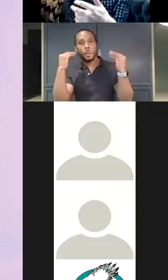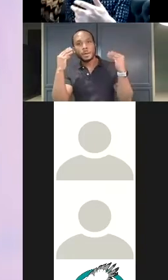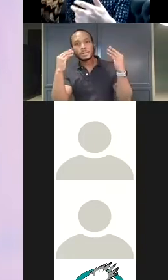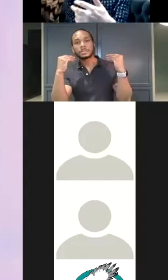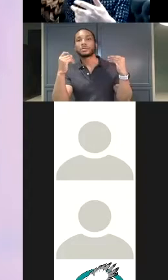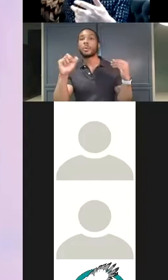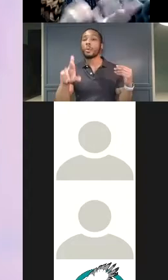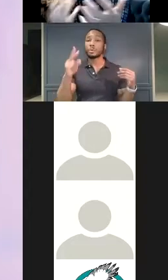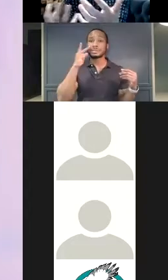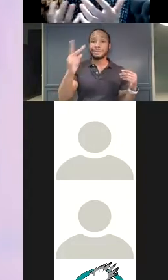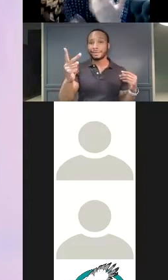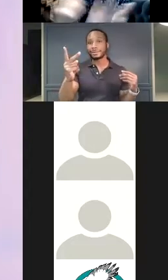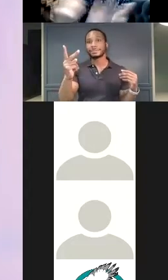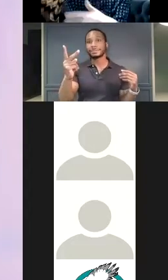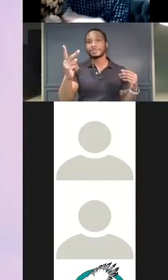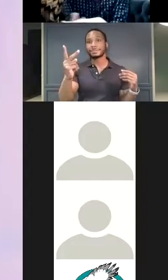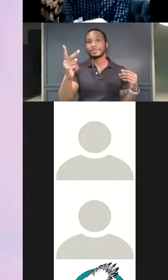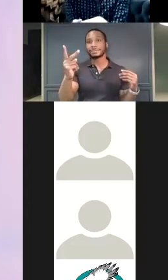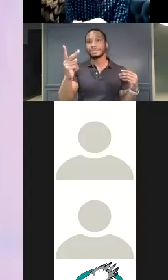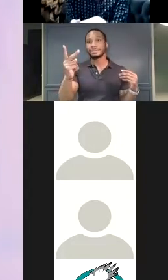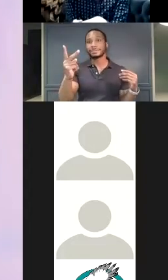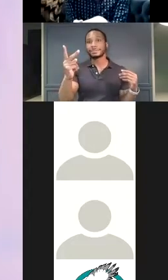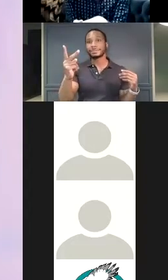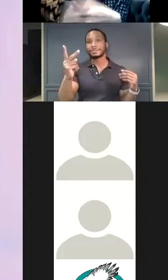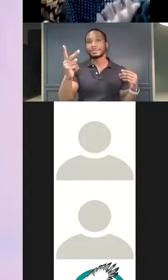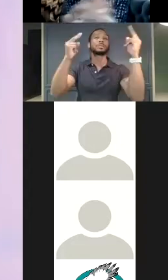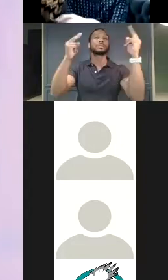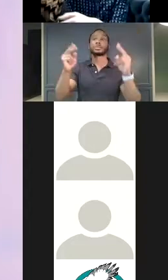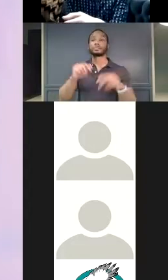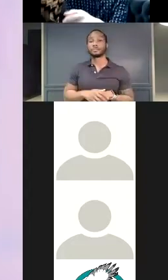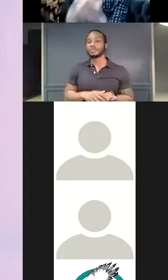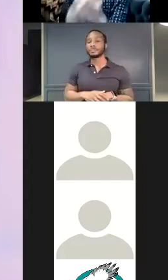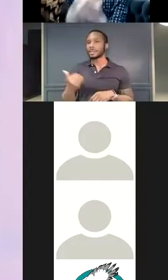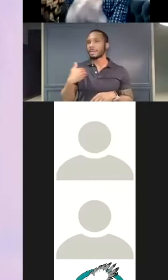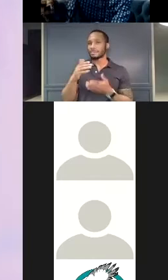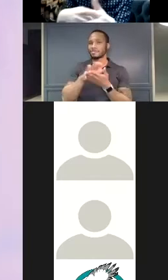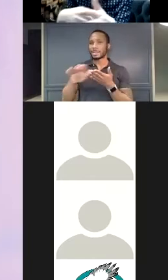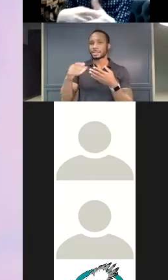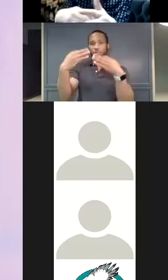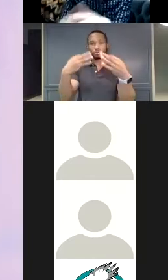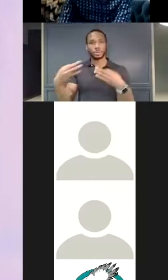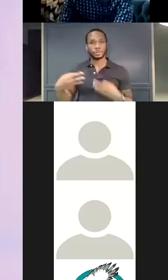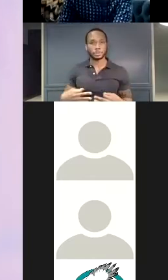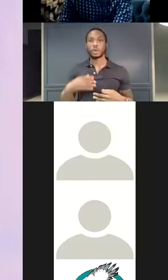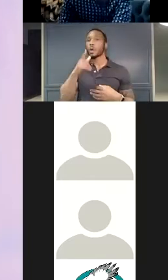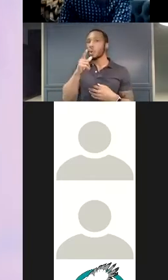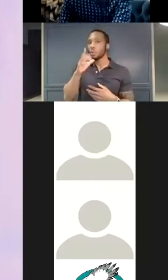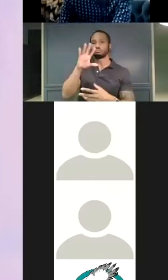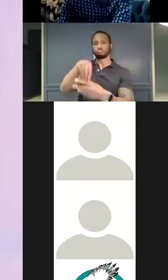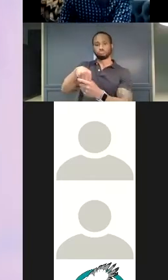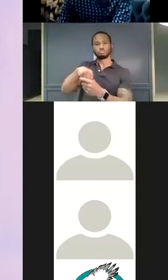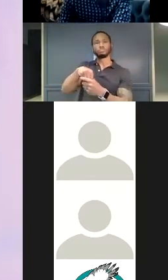seeing things that other people don't see. They have a really nice description of kind of who is encompassed on